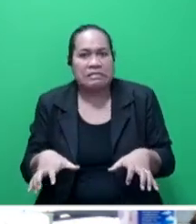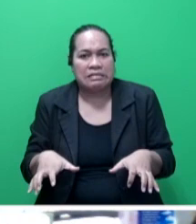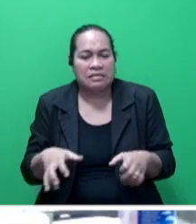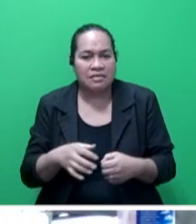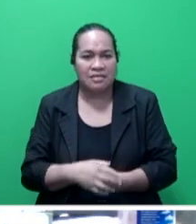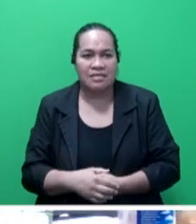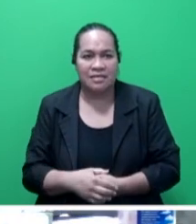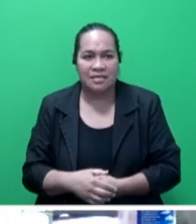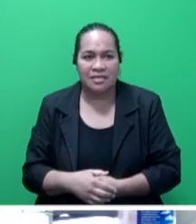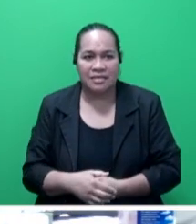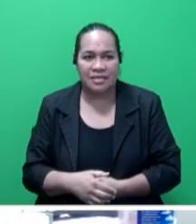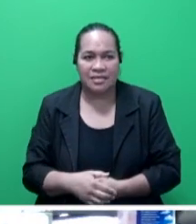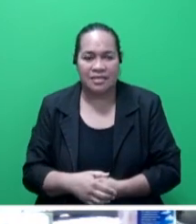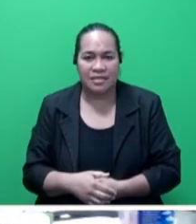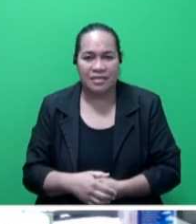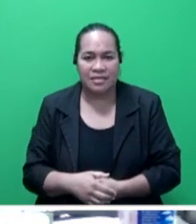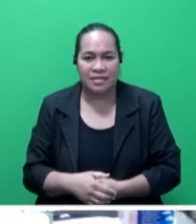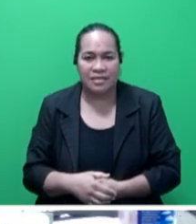sir.